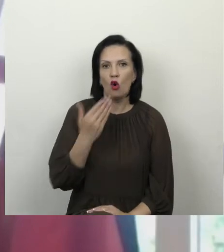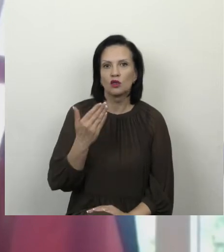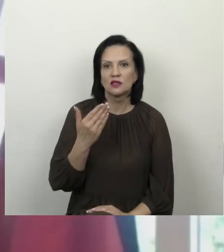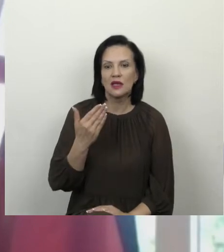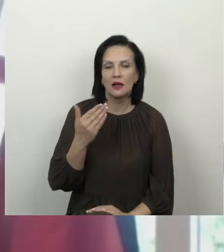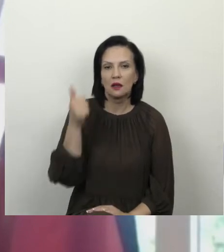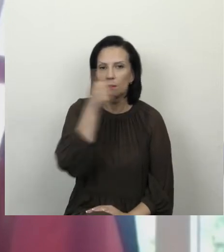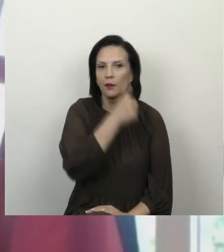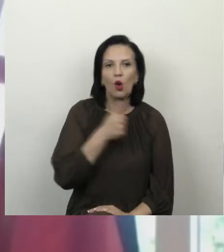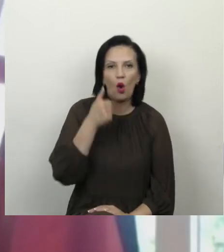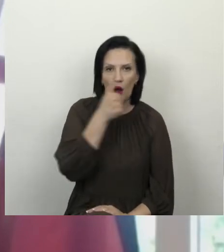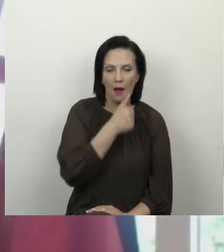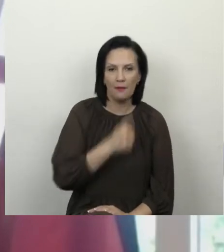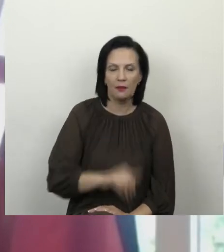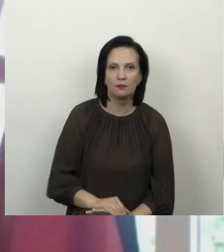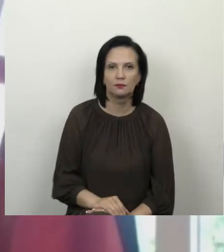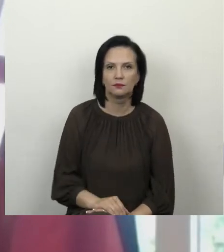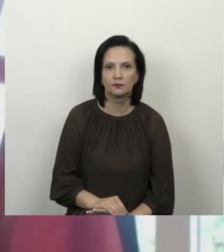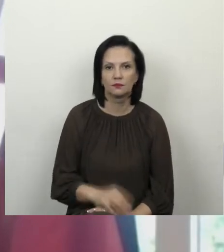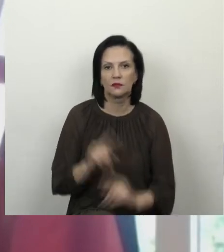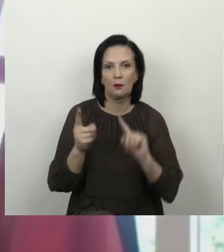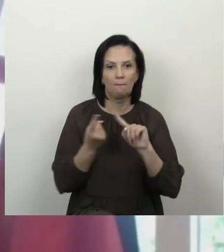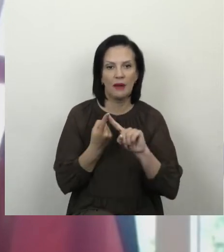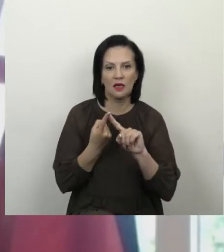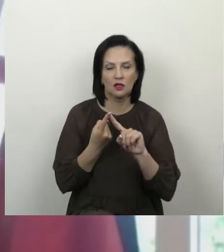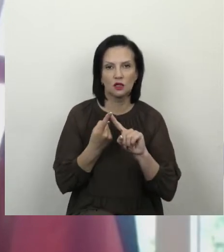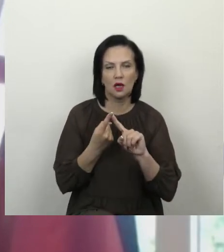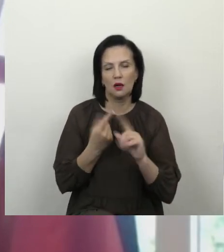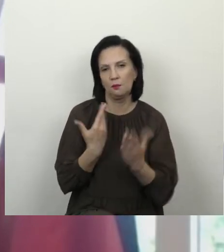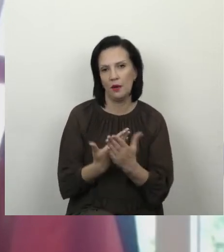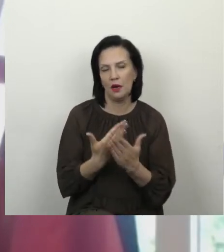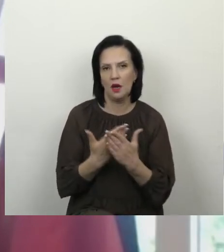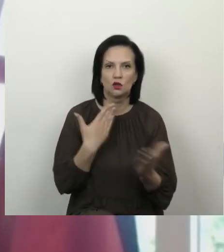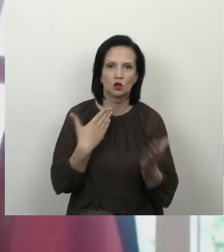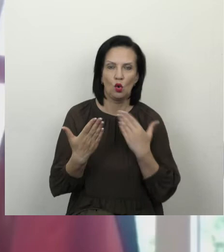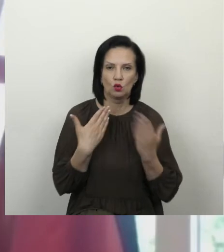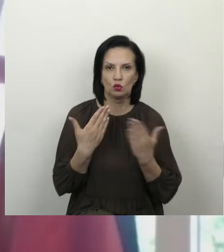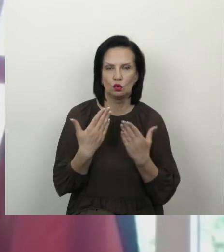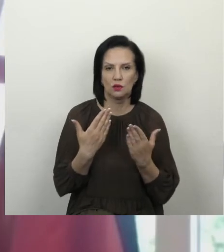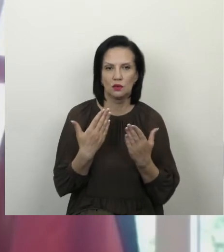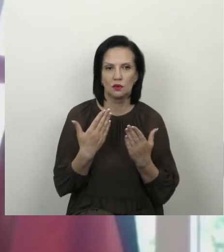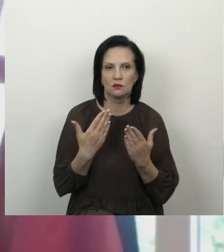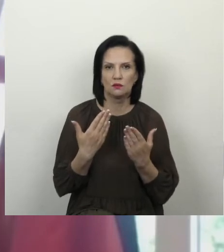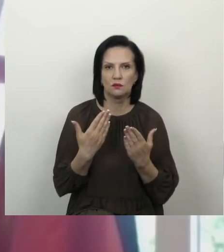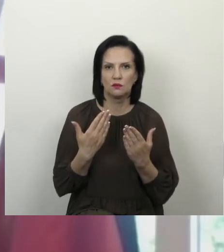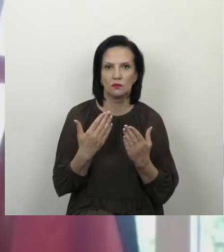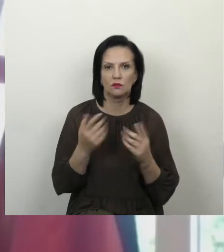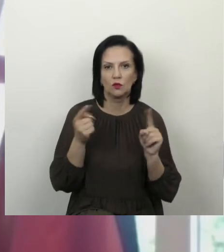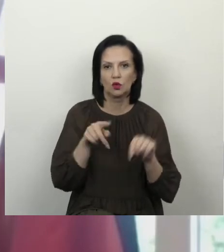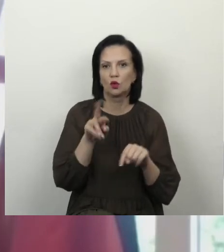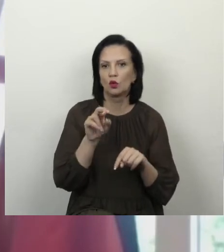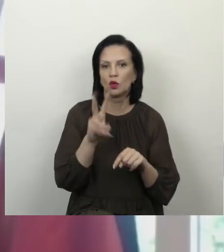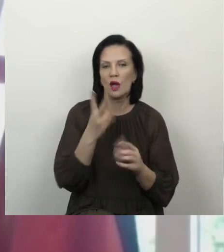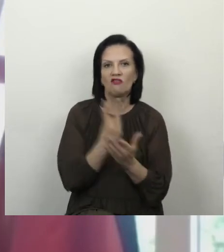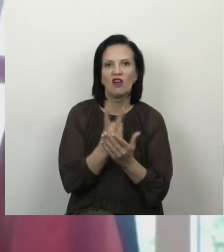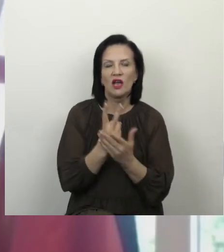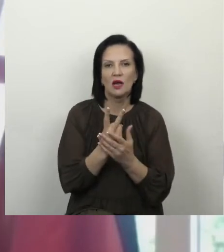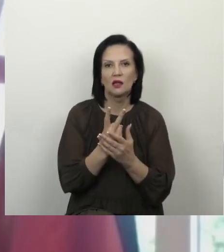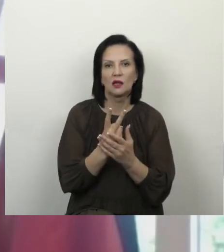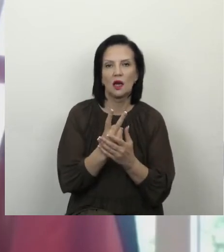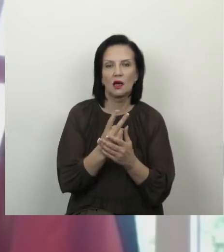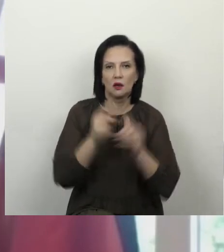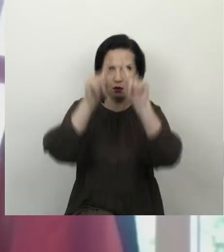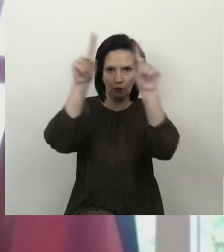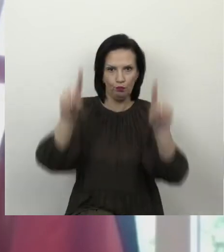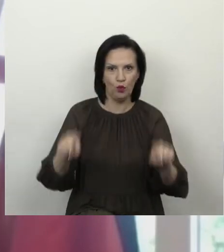The first examples are concerning the design of ballot papers. The external design of